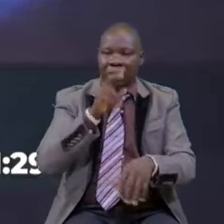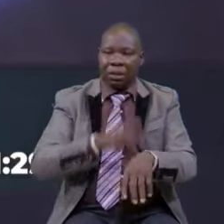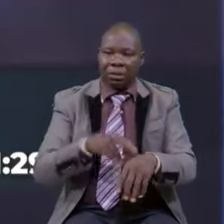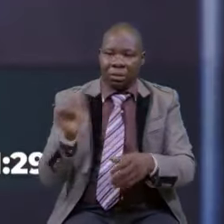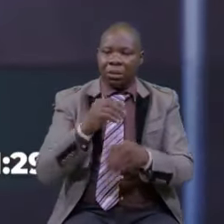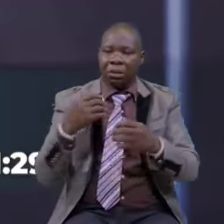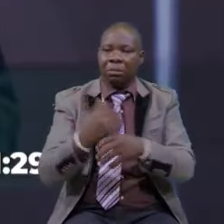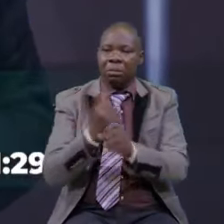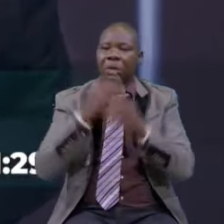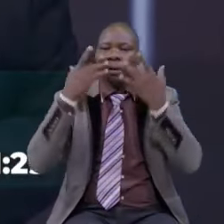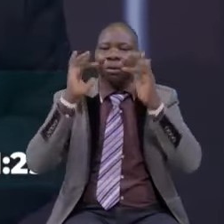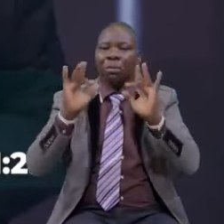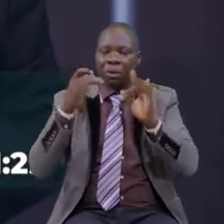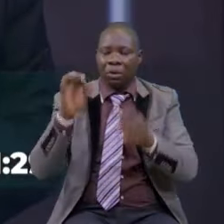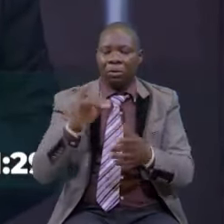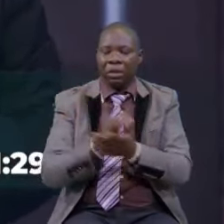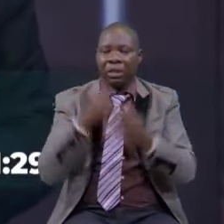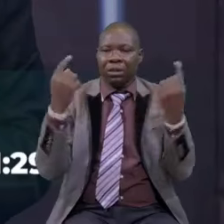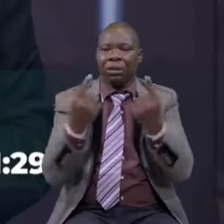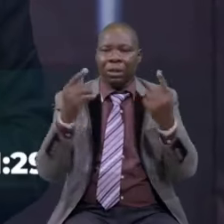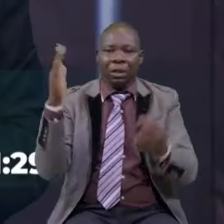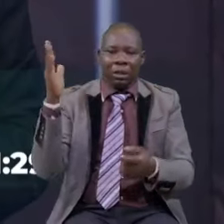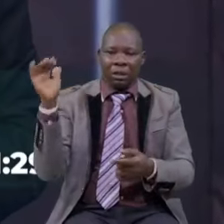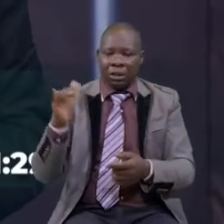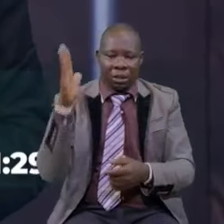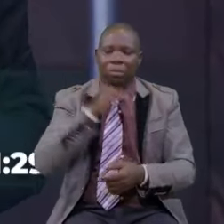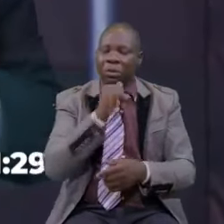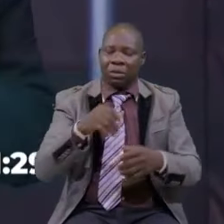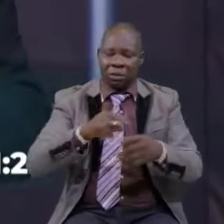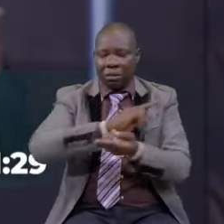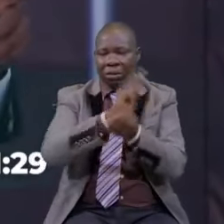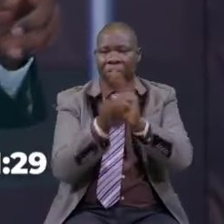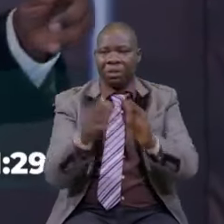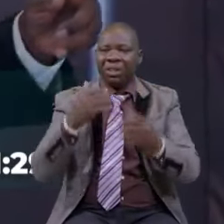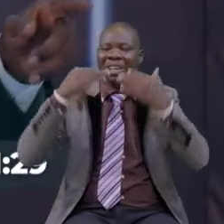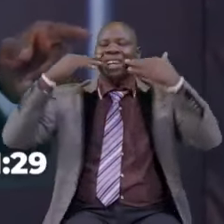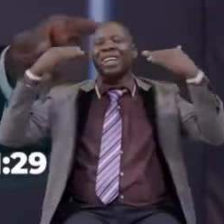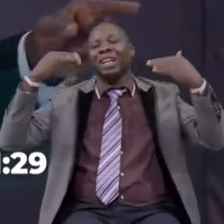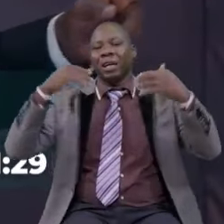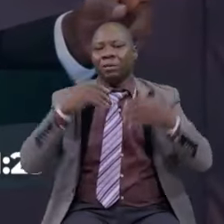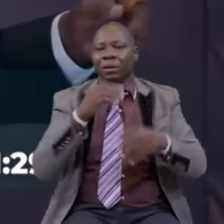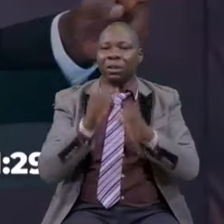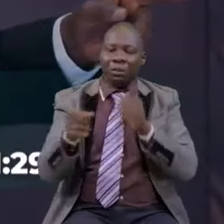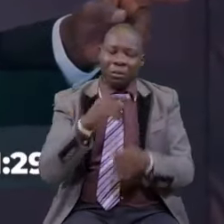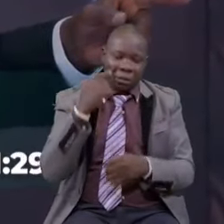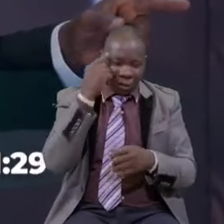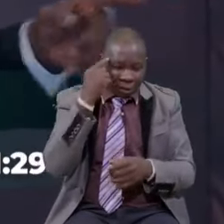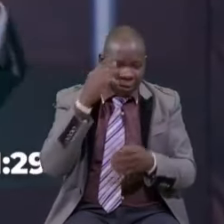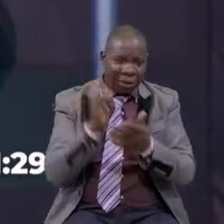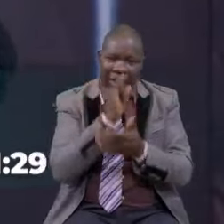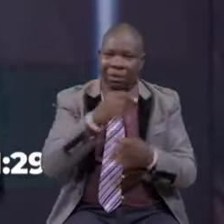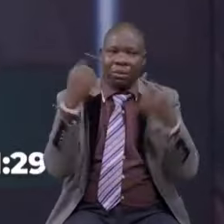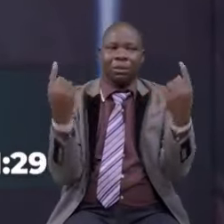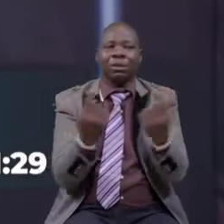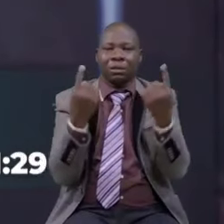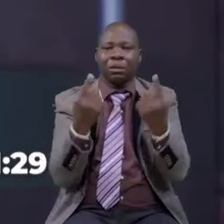that sin. They will not repent. They laugh. They giggle and they said, if you think that is sin,